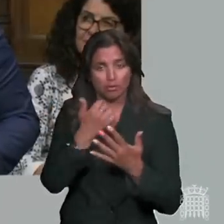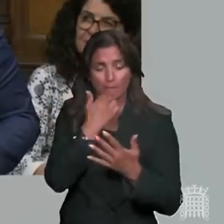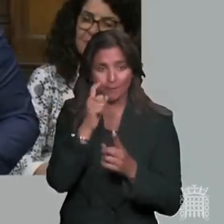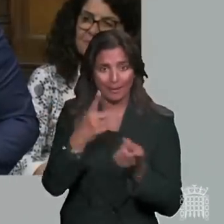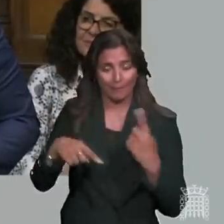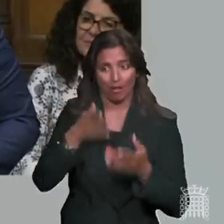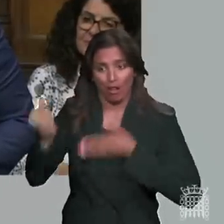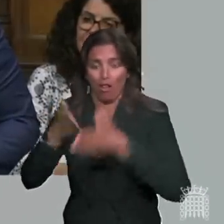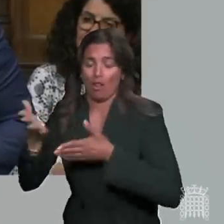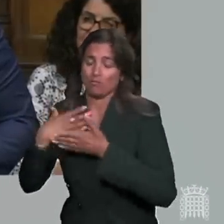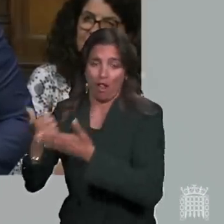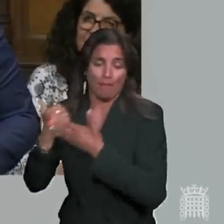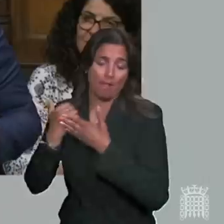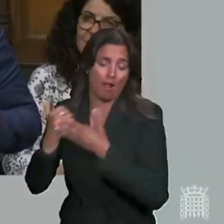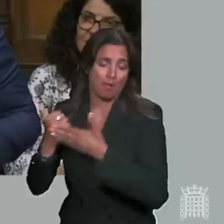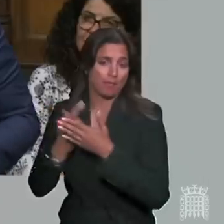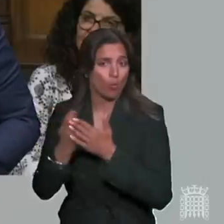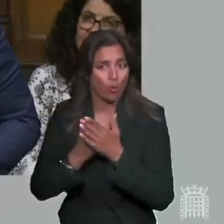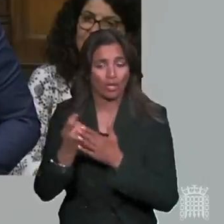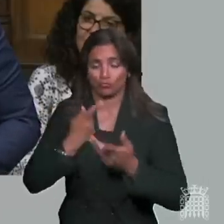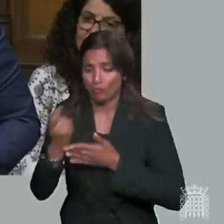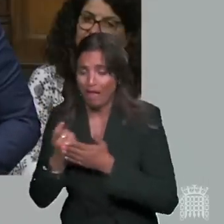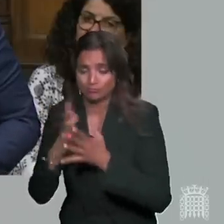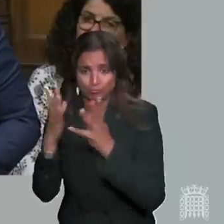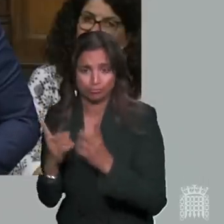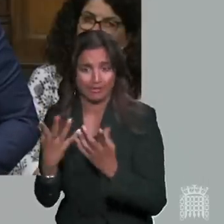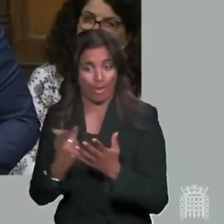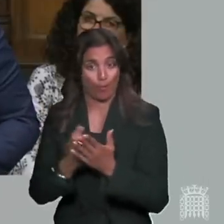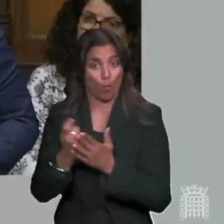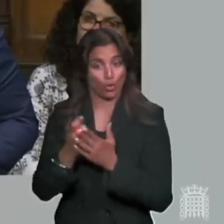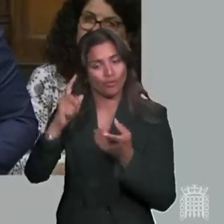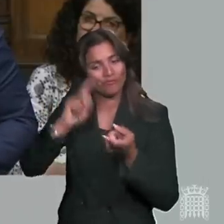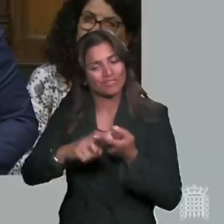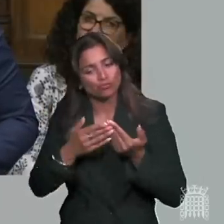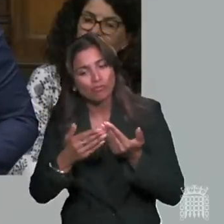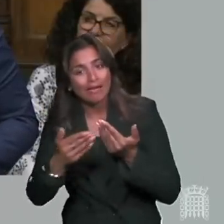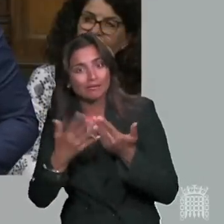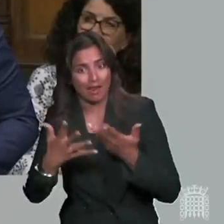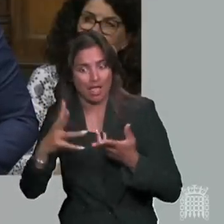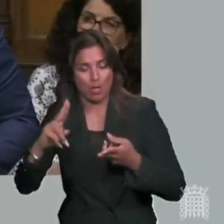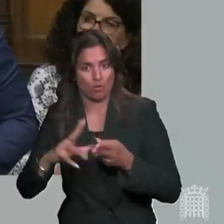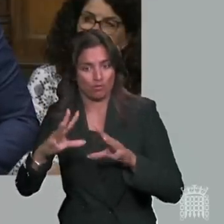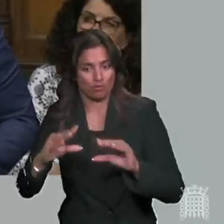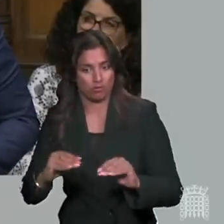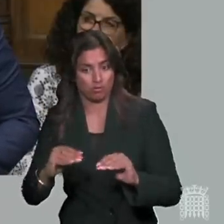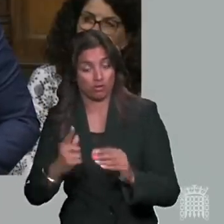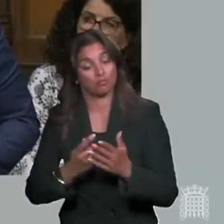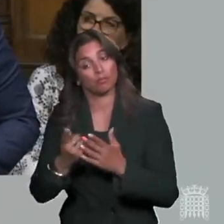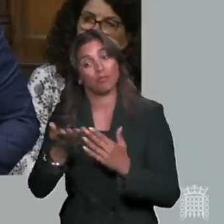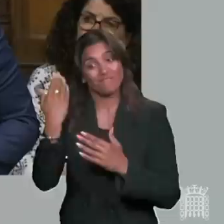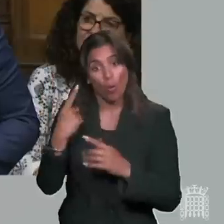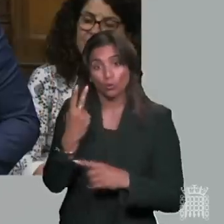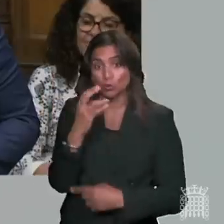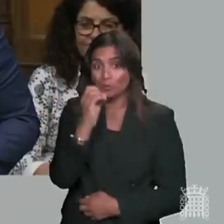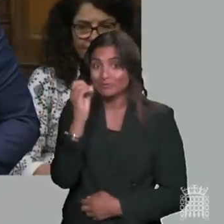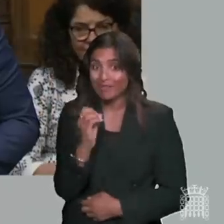61% for the average semi-detached house. And most fixed-rate mortgages coming to an end in this current 12-month period were set at interest rates below